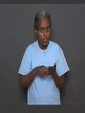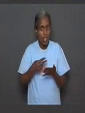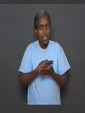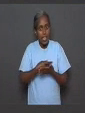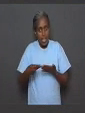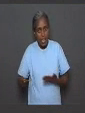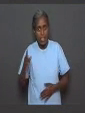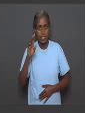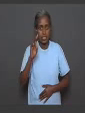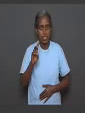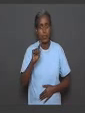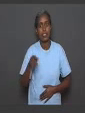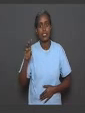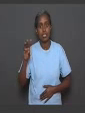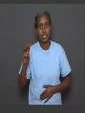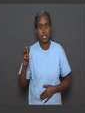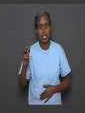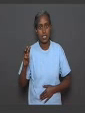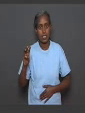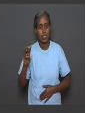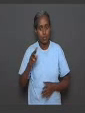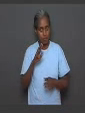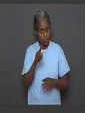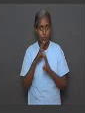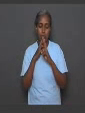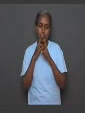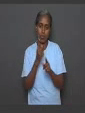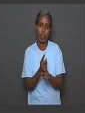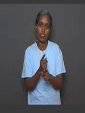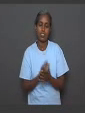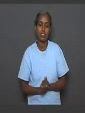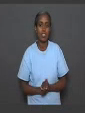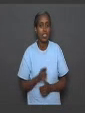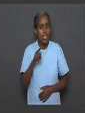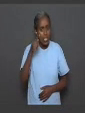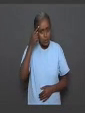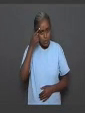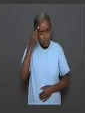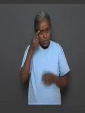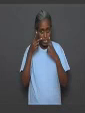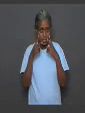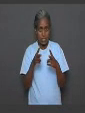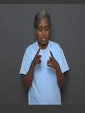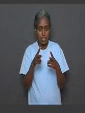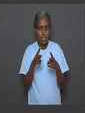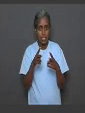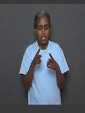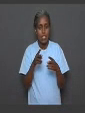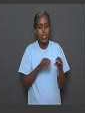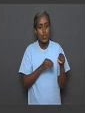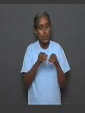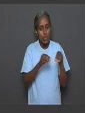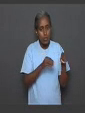at 7, 6, you were correct. As you can see, in order to move